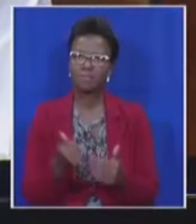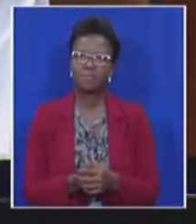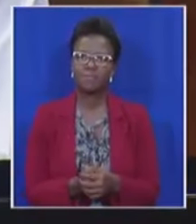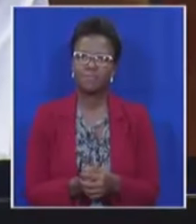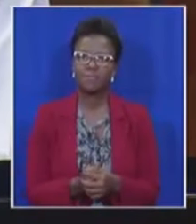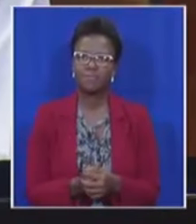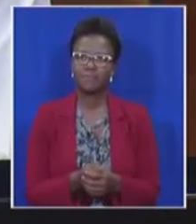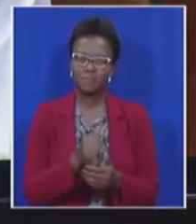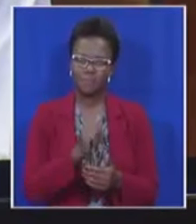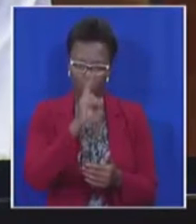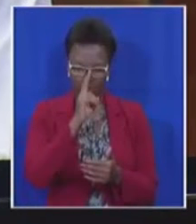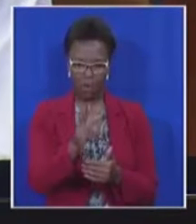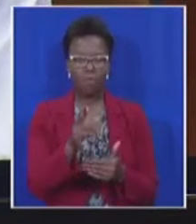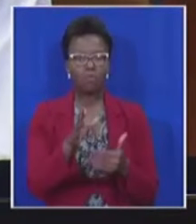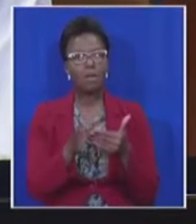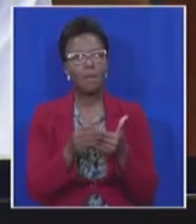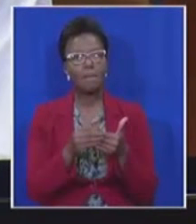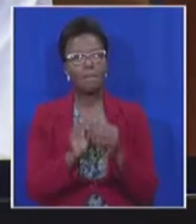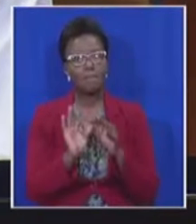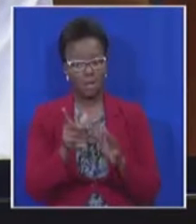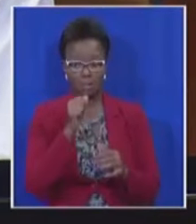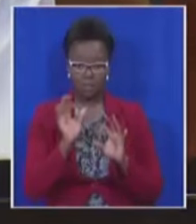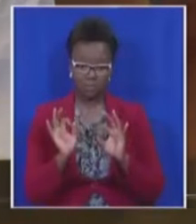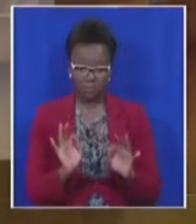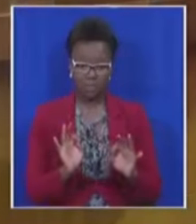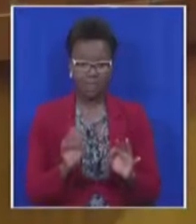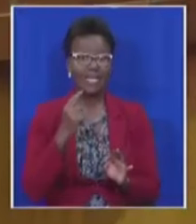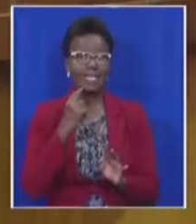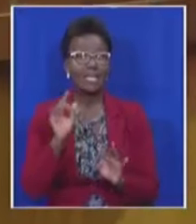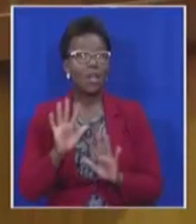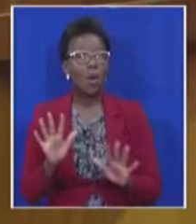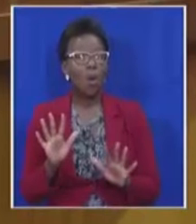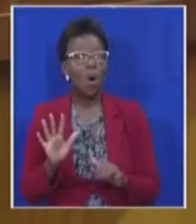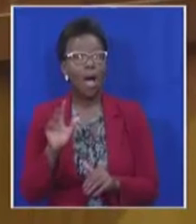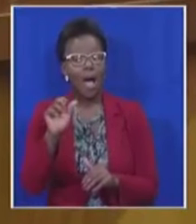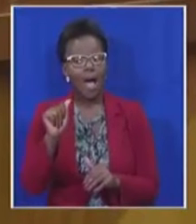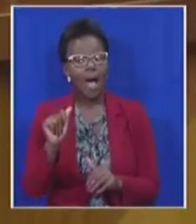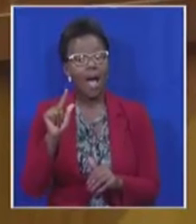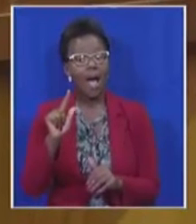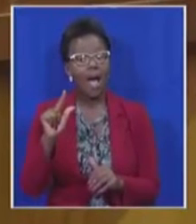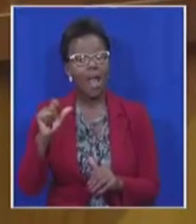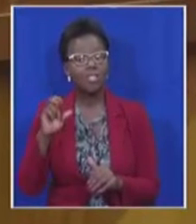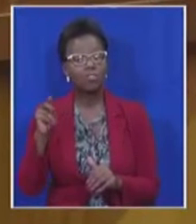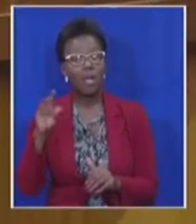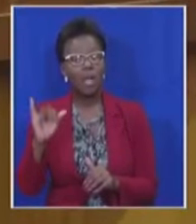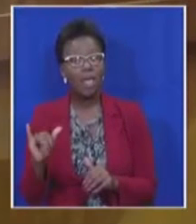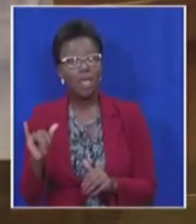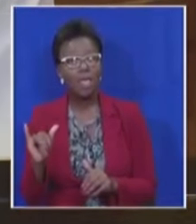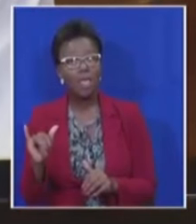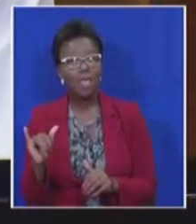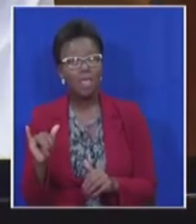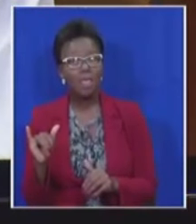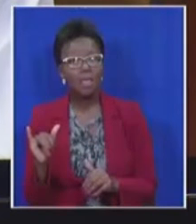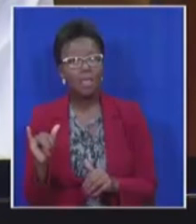Member, confirm that. Is that what you said? I said allegedly. Allegedly. Sorry?